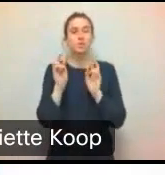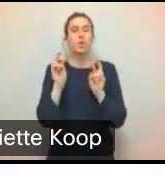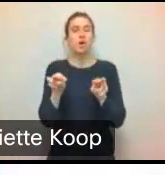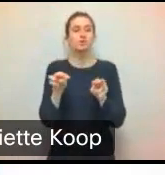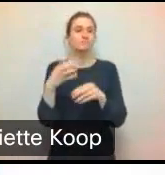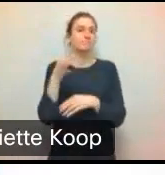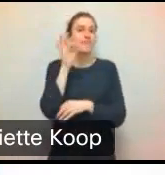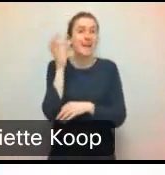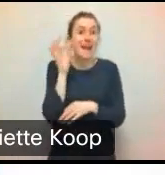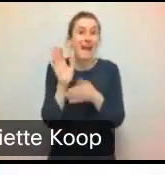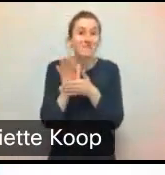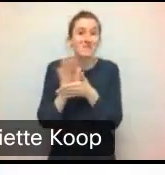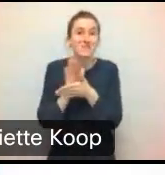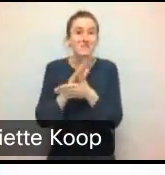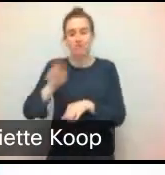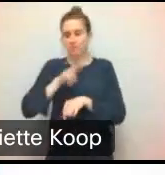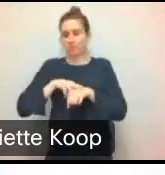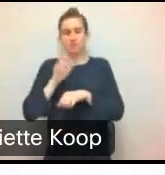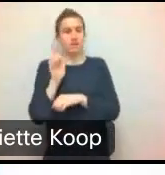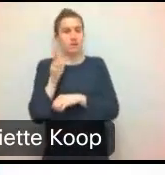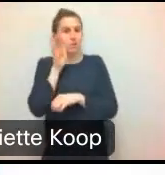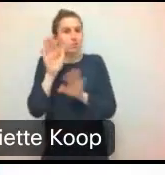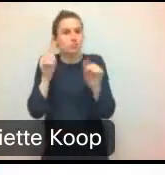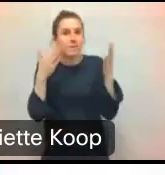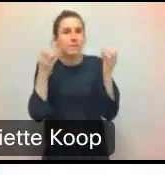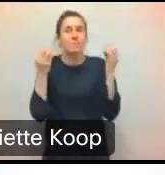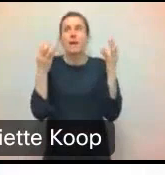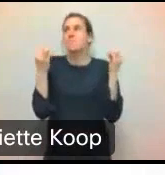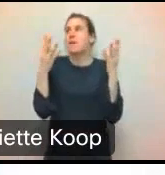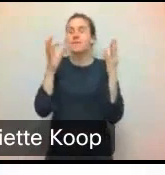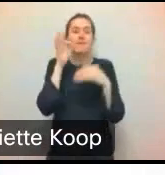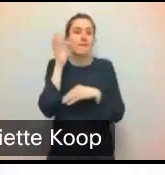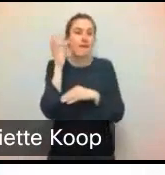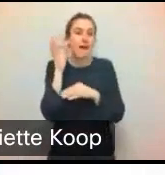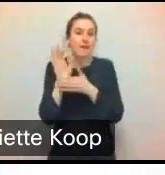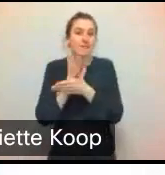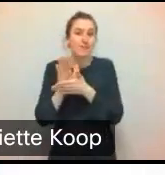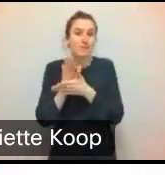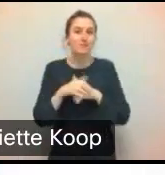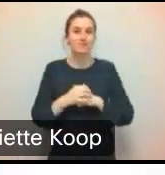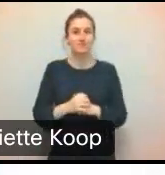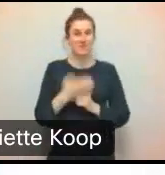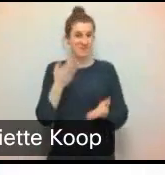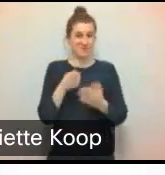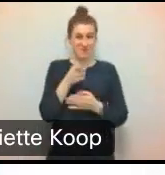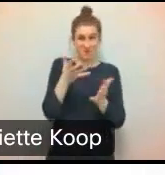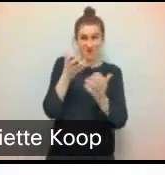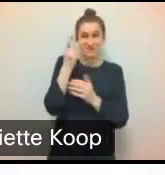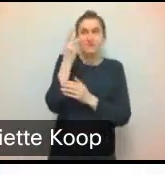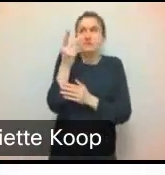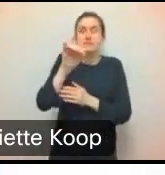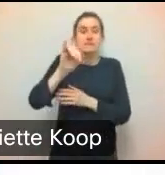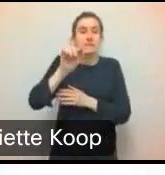cat videos, of course it'll recommend a lot of cat videos, but maybe you want to see like an iguana,